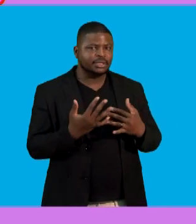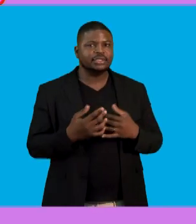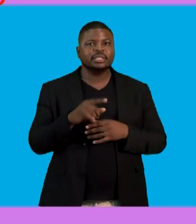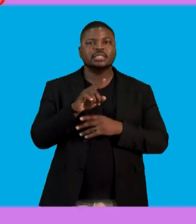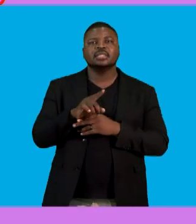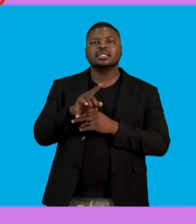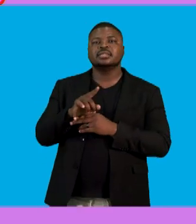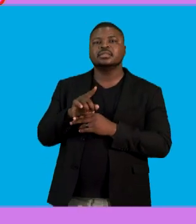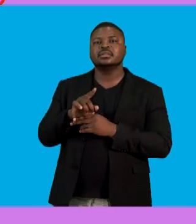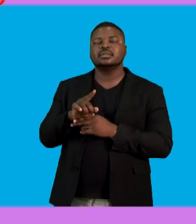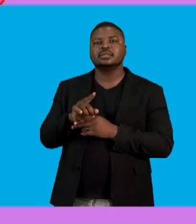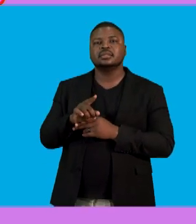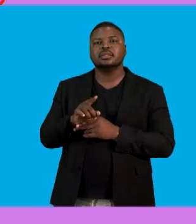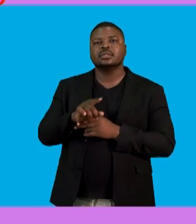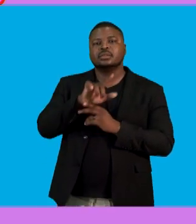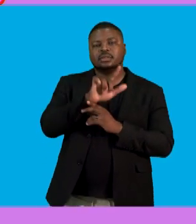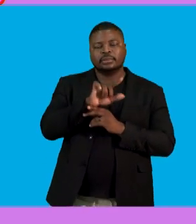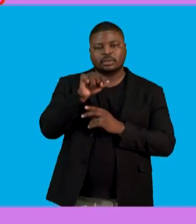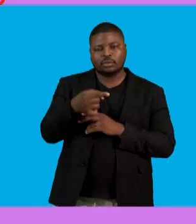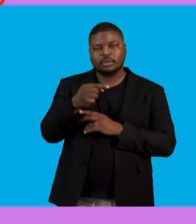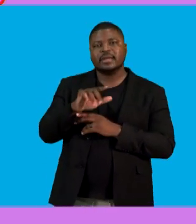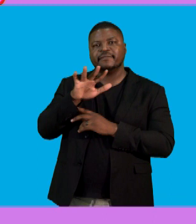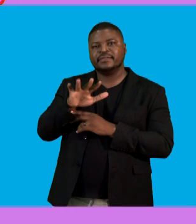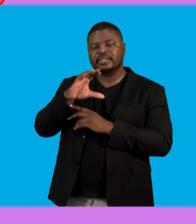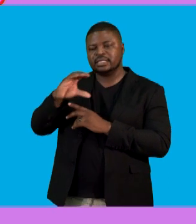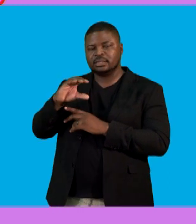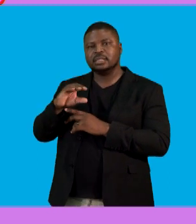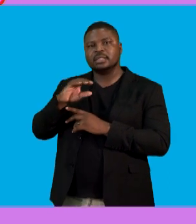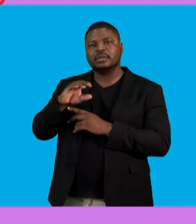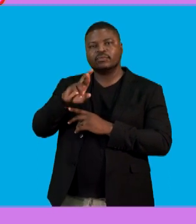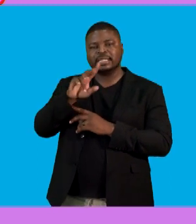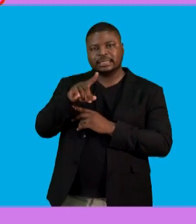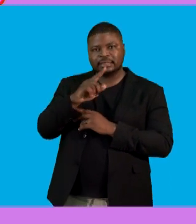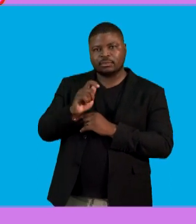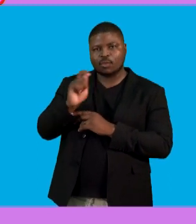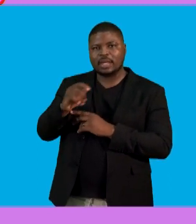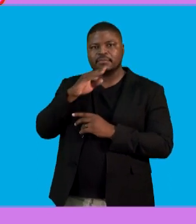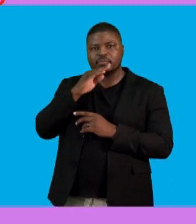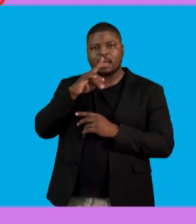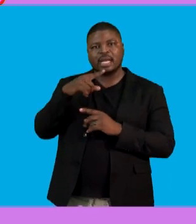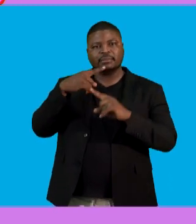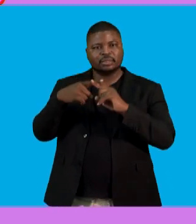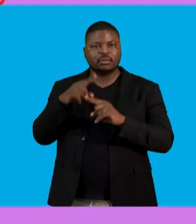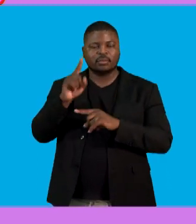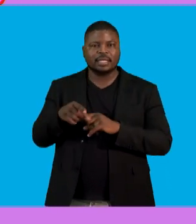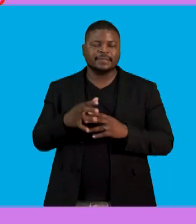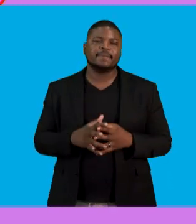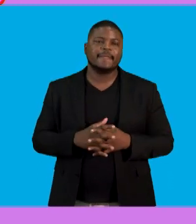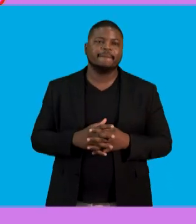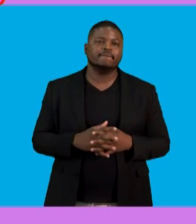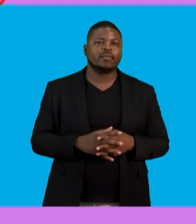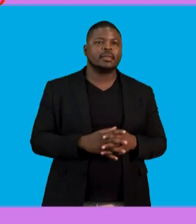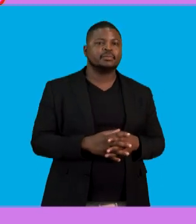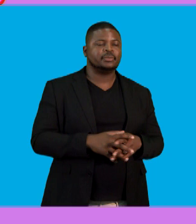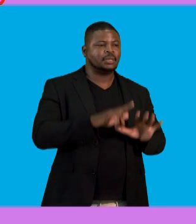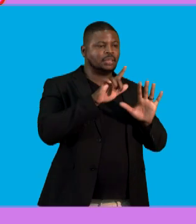So it means each centimeter in this 210 will cost you R7.50. So what must we do? We must do the multiplication. So we're going to say the price